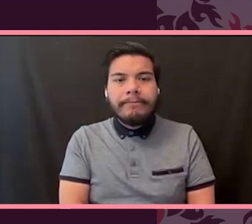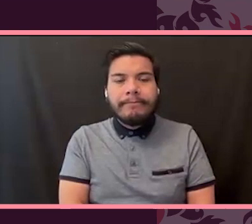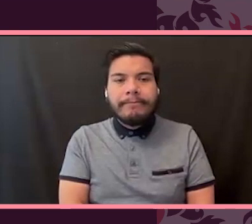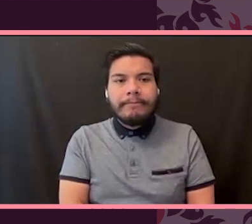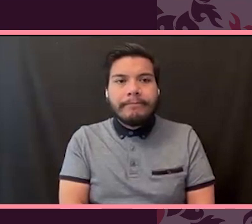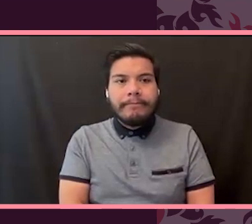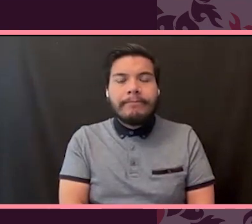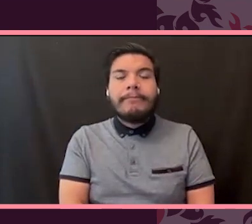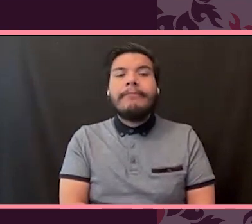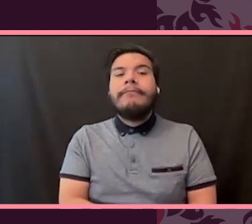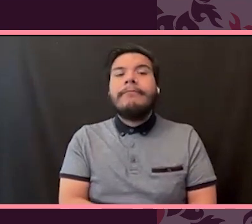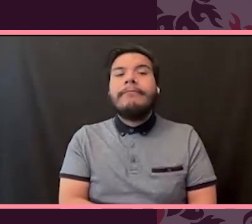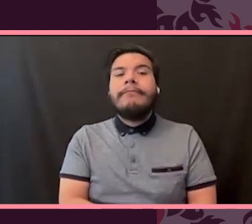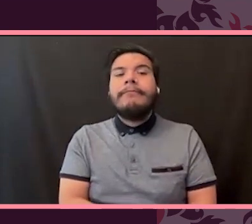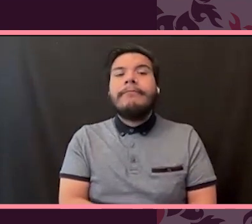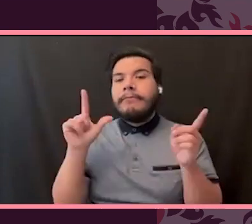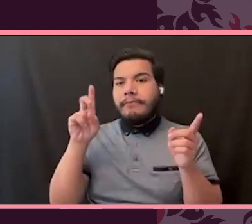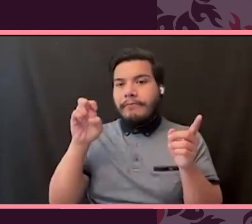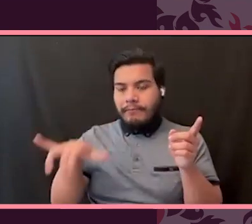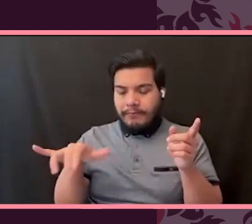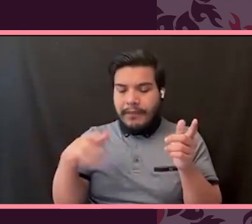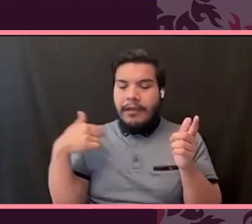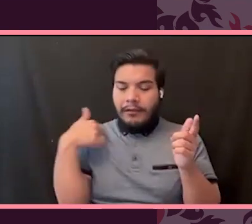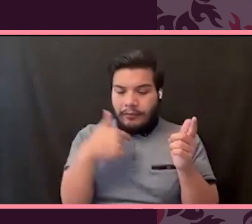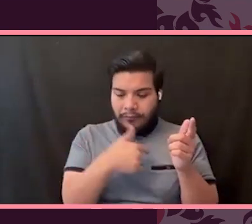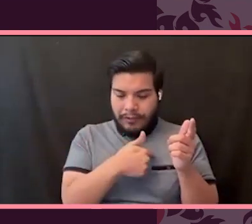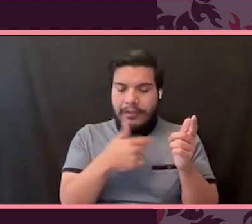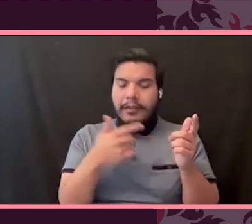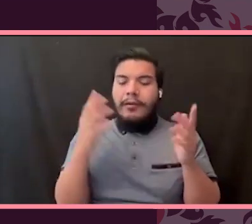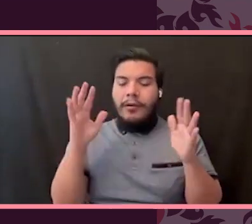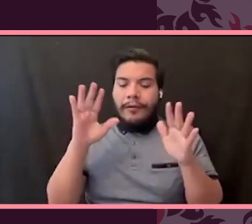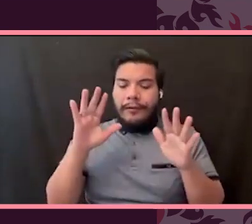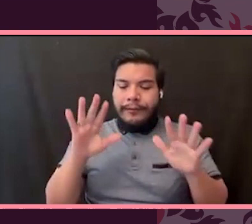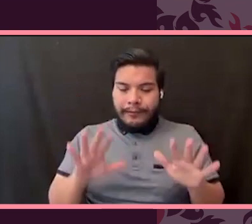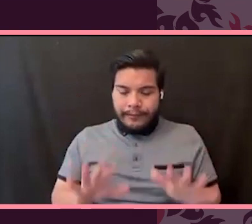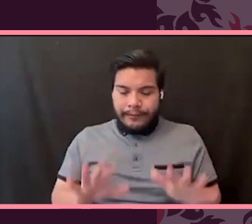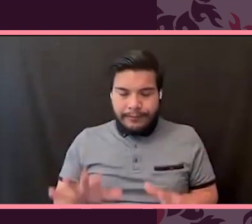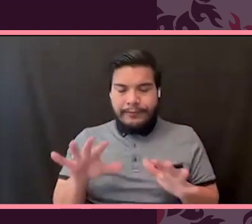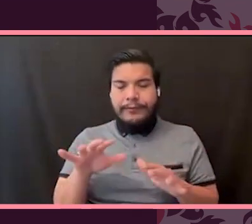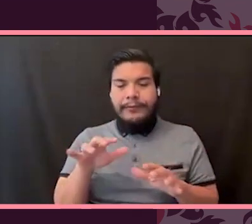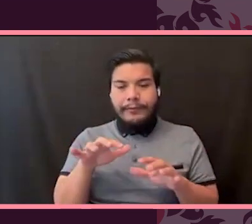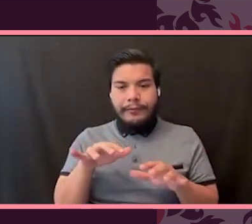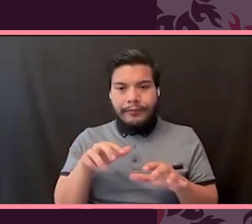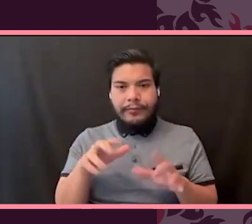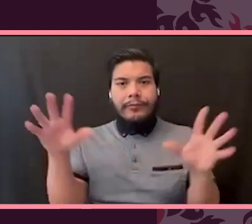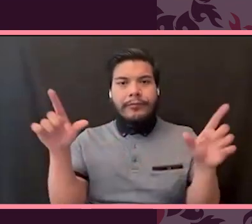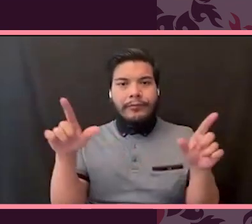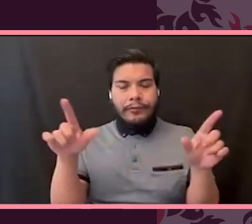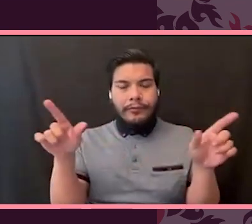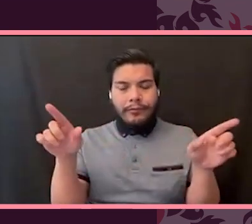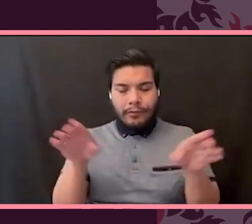As we prepare to leave this space that Toren and